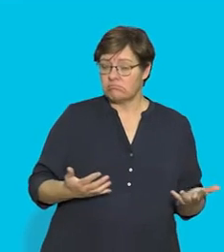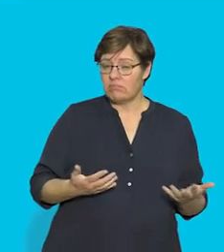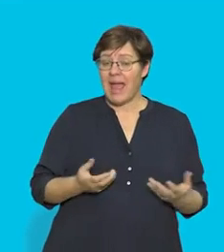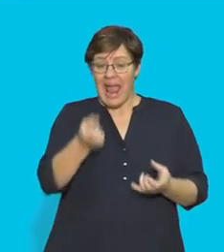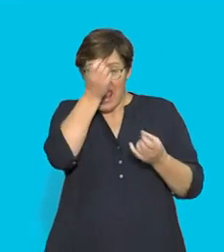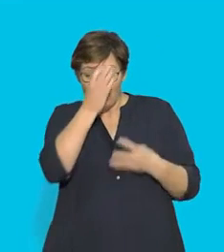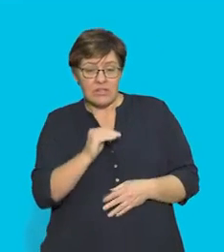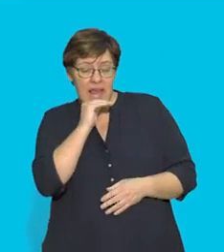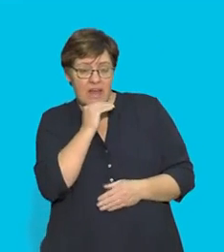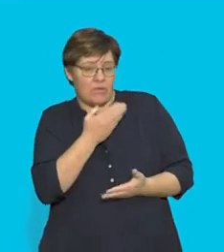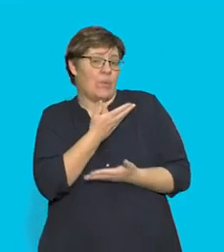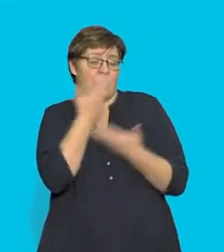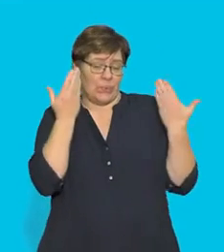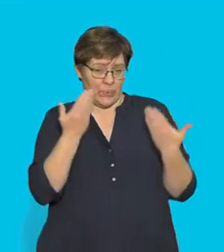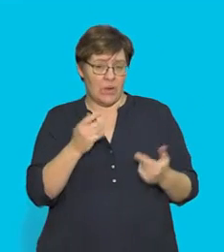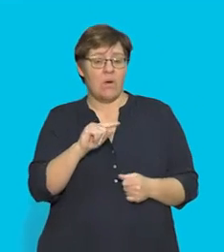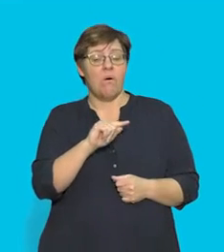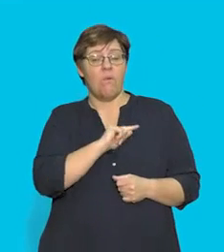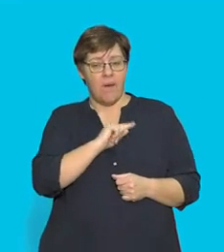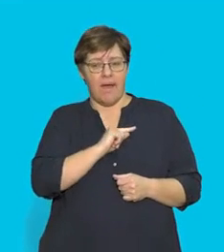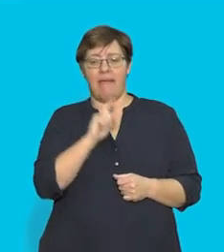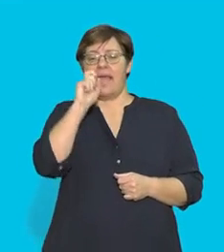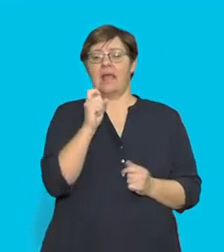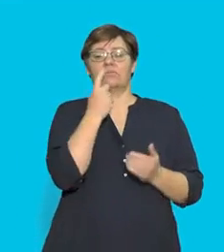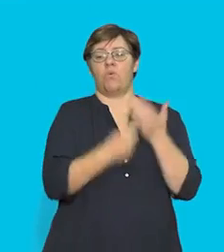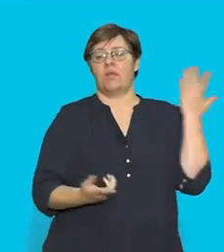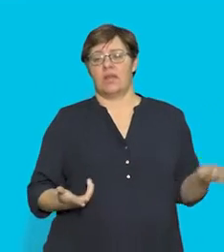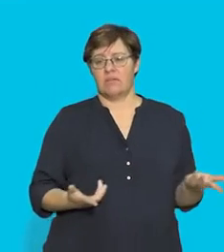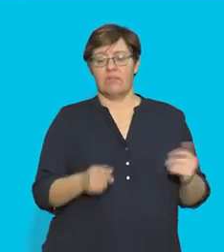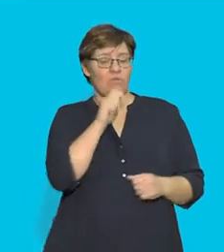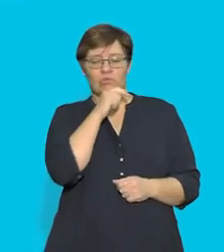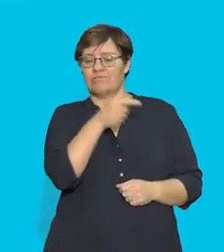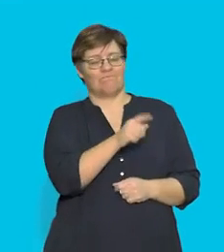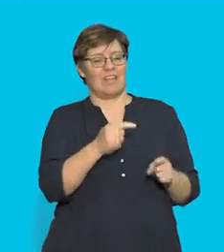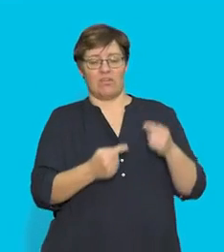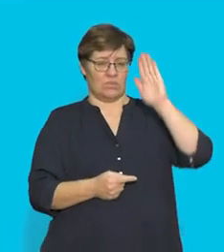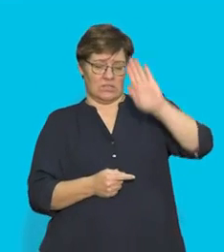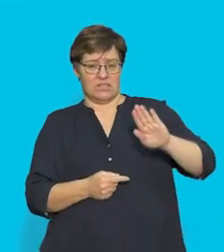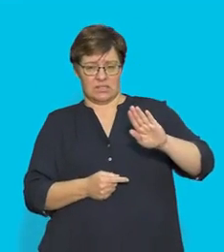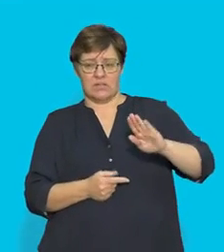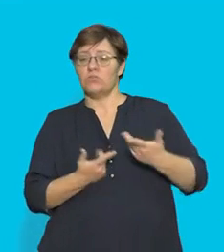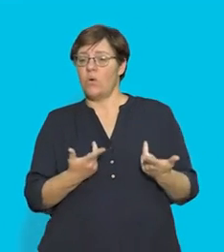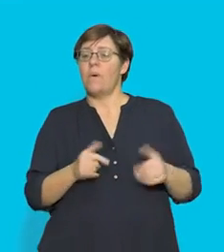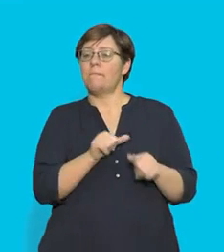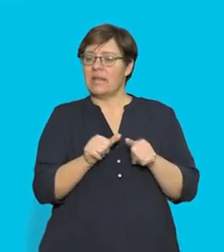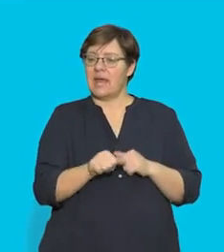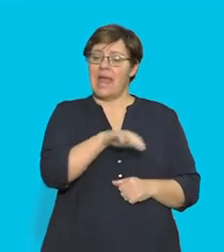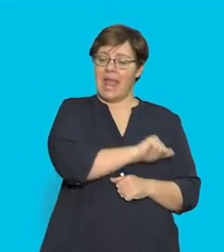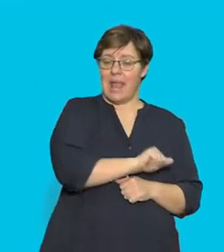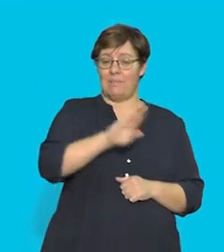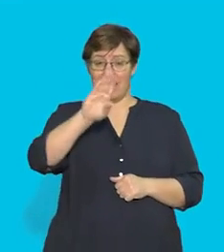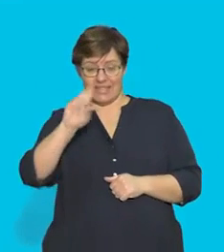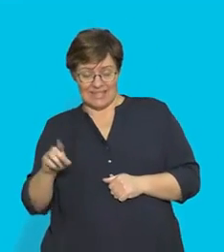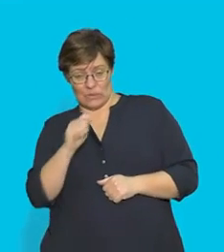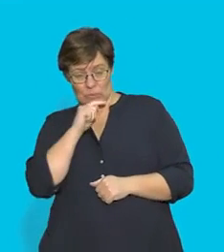Obviously, we don't have enough information in the right angle triangle because we only have x. So we can't use the triangle. We're probably going to use triangle